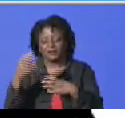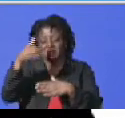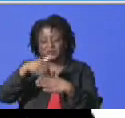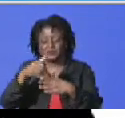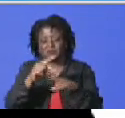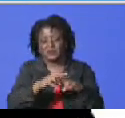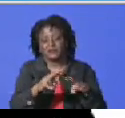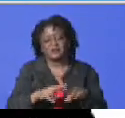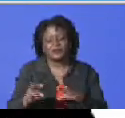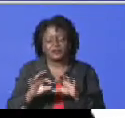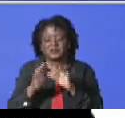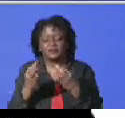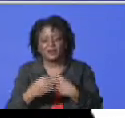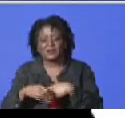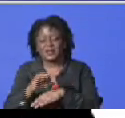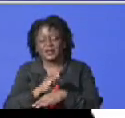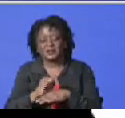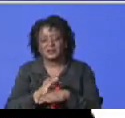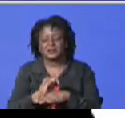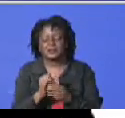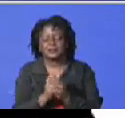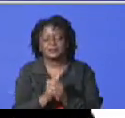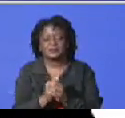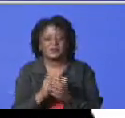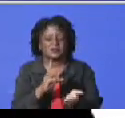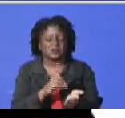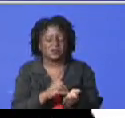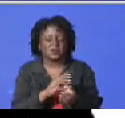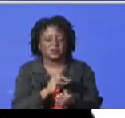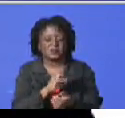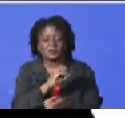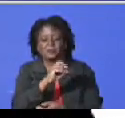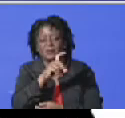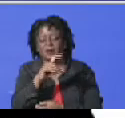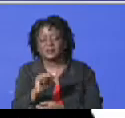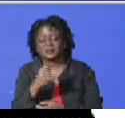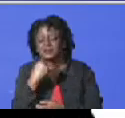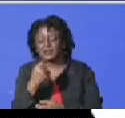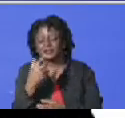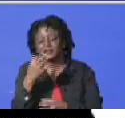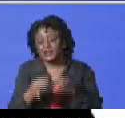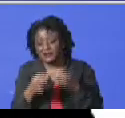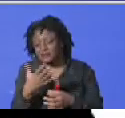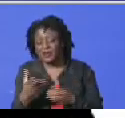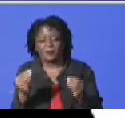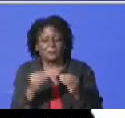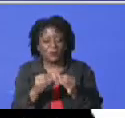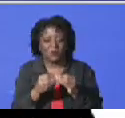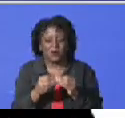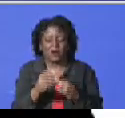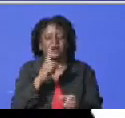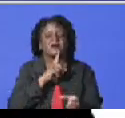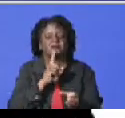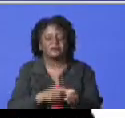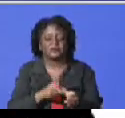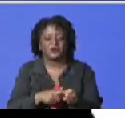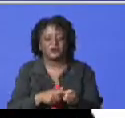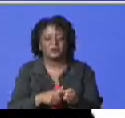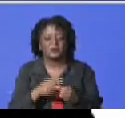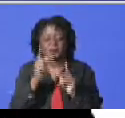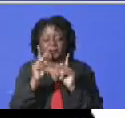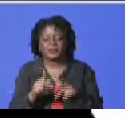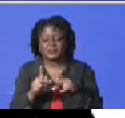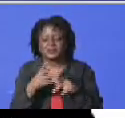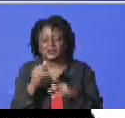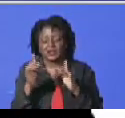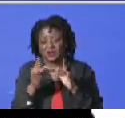that number will increase. Now, Dr. Moxie says if there are more confirmed cases and contacts of cases, the number of